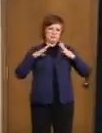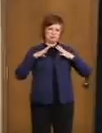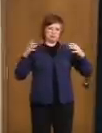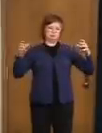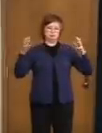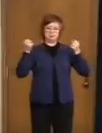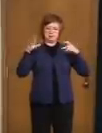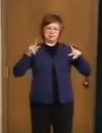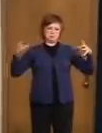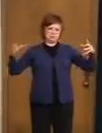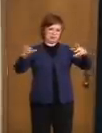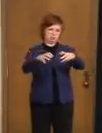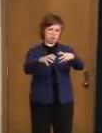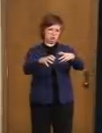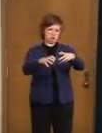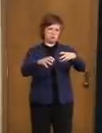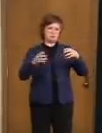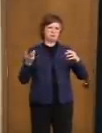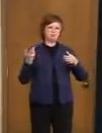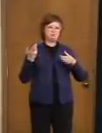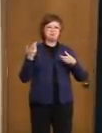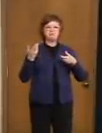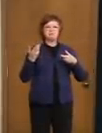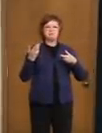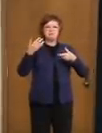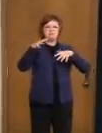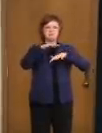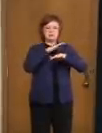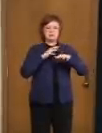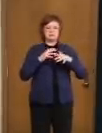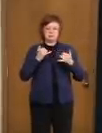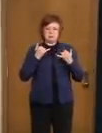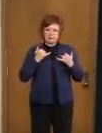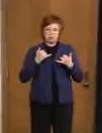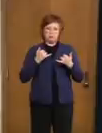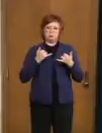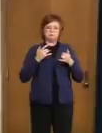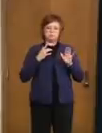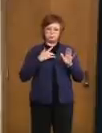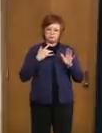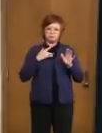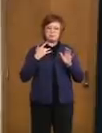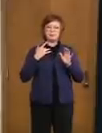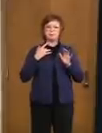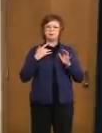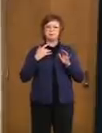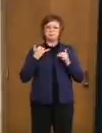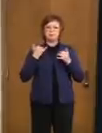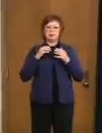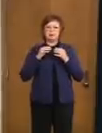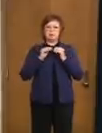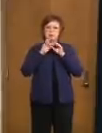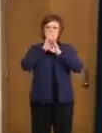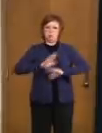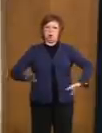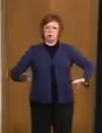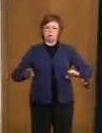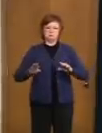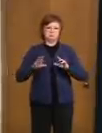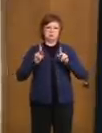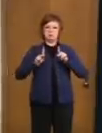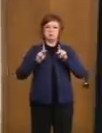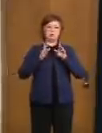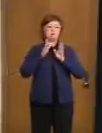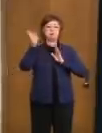everything needs to slow down a bit. So what it means is, like in northern Saskatchewan, my colleagues are working with community leaders to